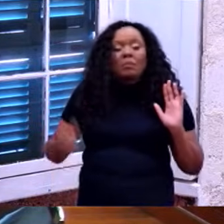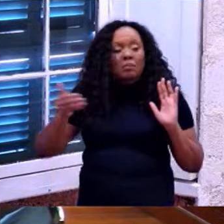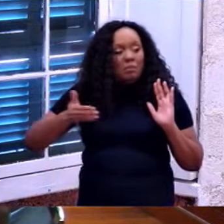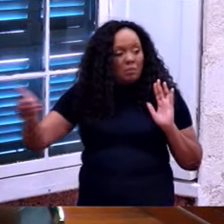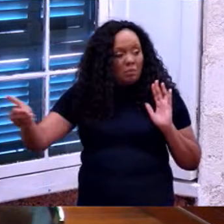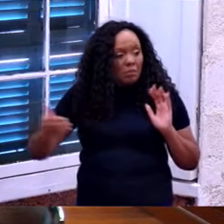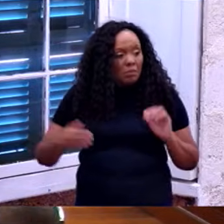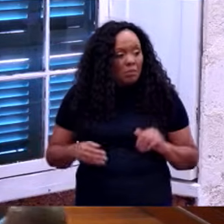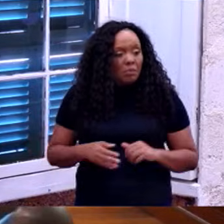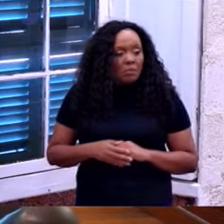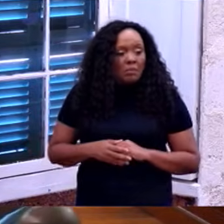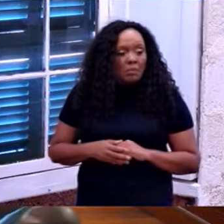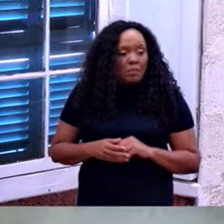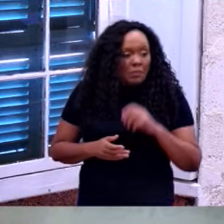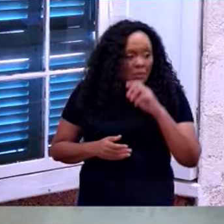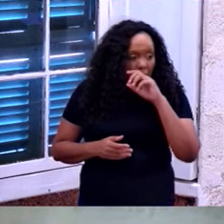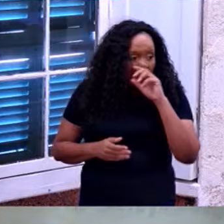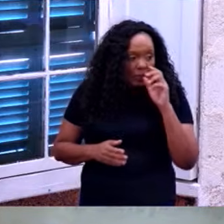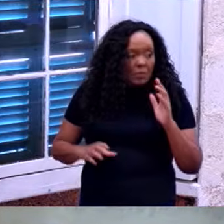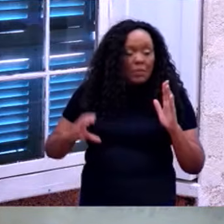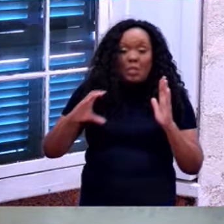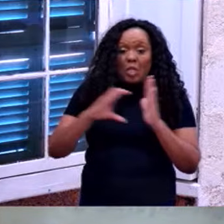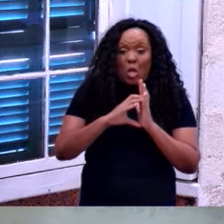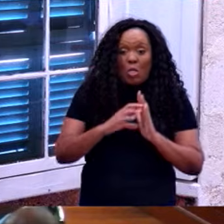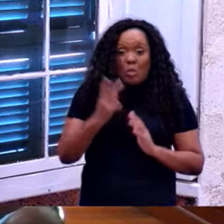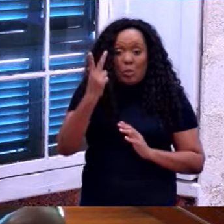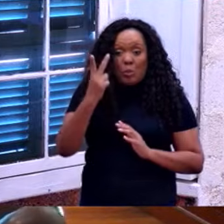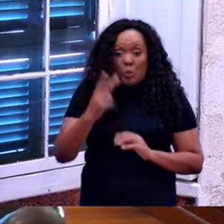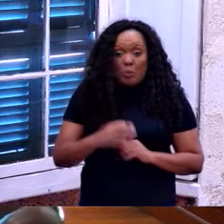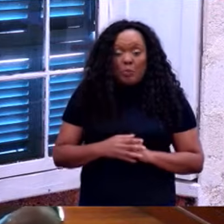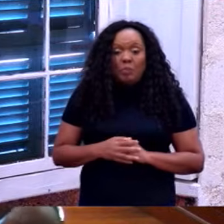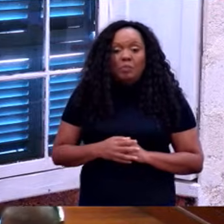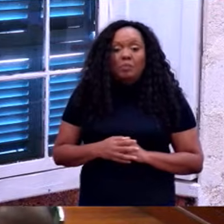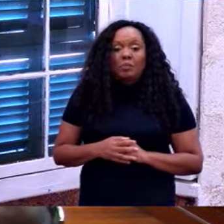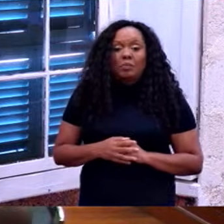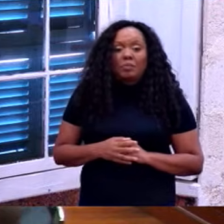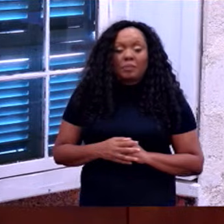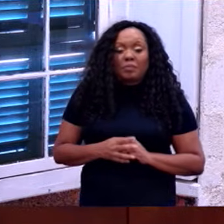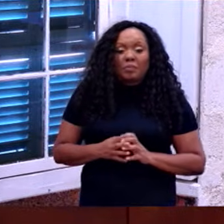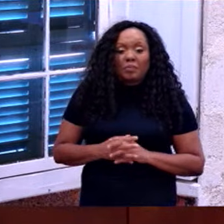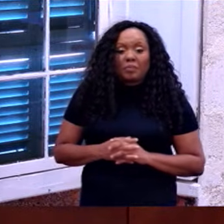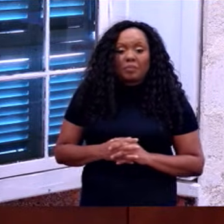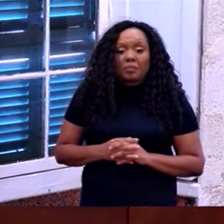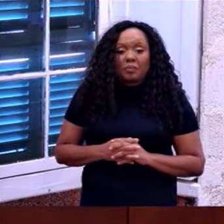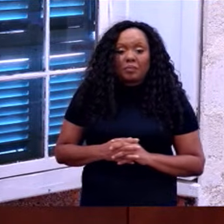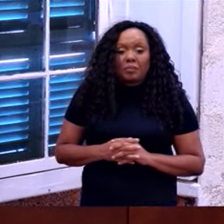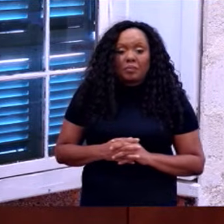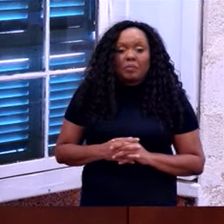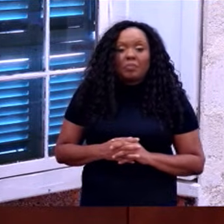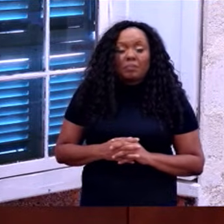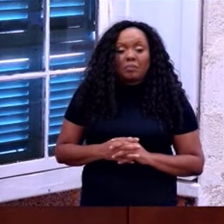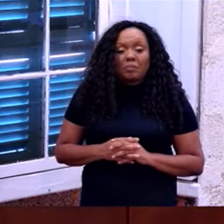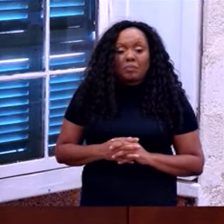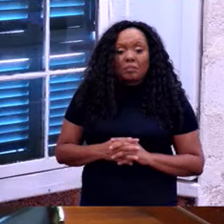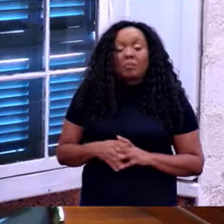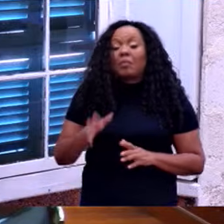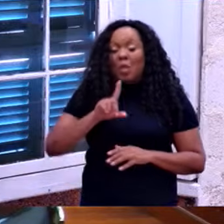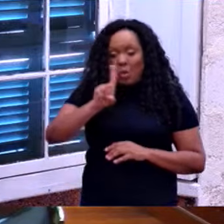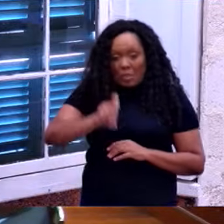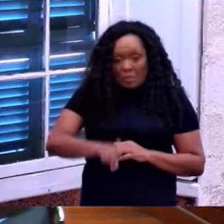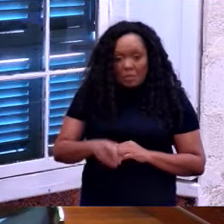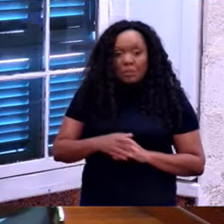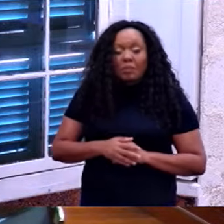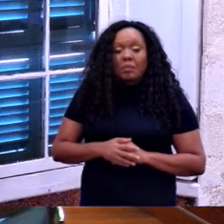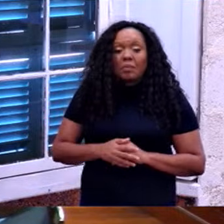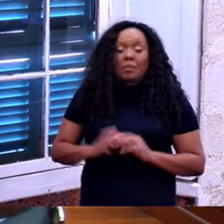it. Clause 2. Madam Deputy President, I beg to move that clause 2 do now stand part. The question is